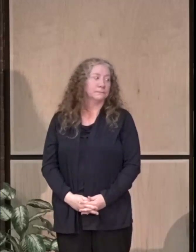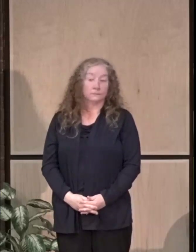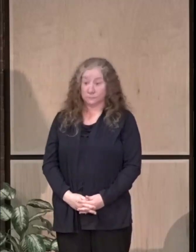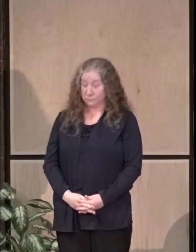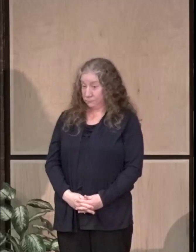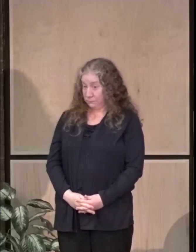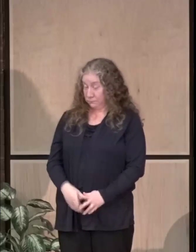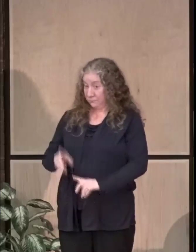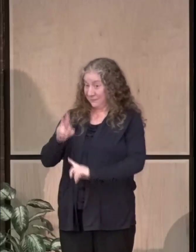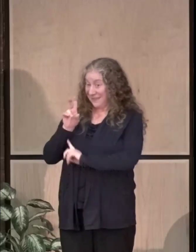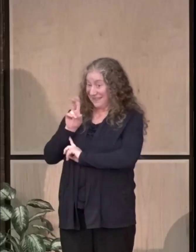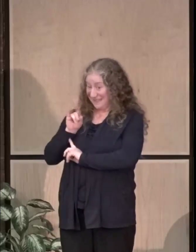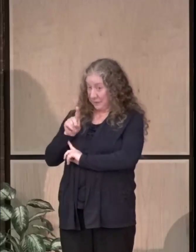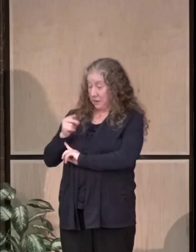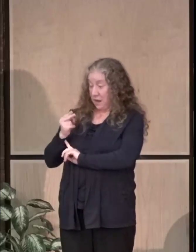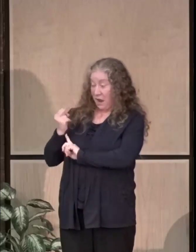Hodges tell you